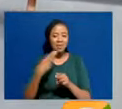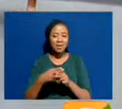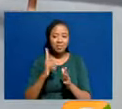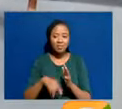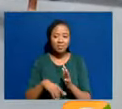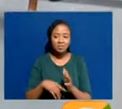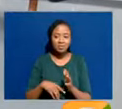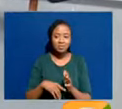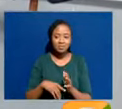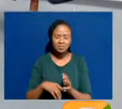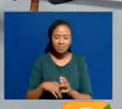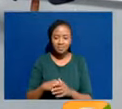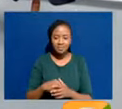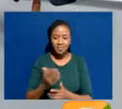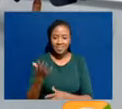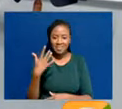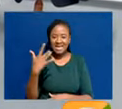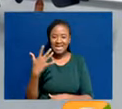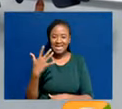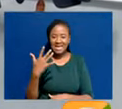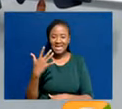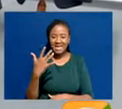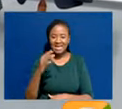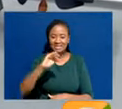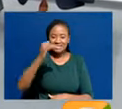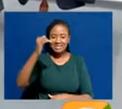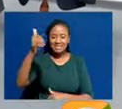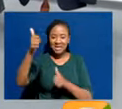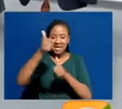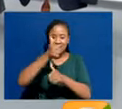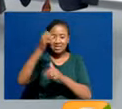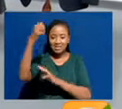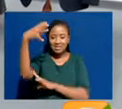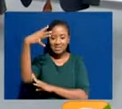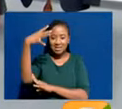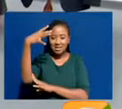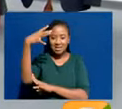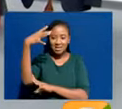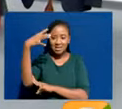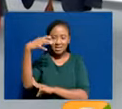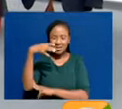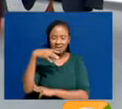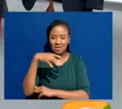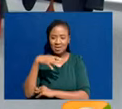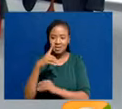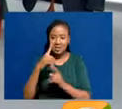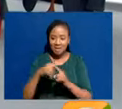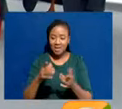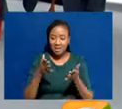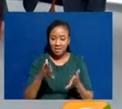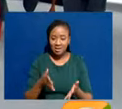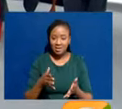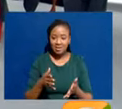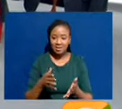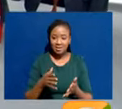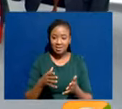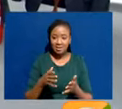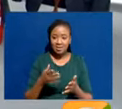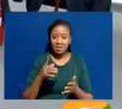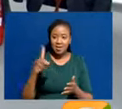city in the sun. Remember that? Yes. Can it be? More than that. Nairobi itself is a place of